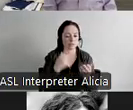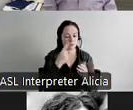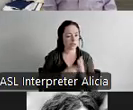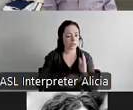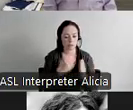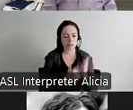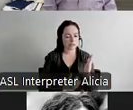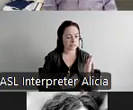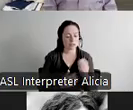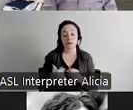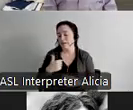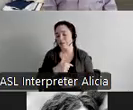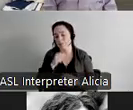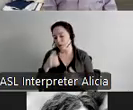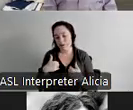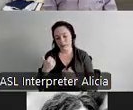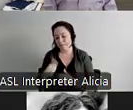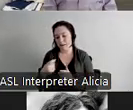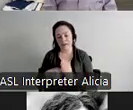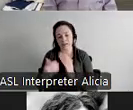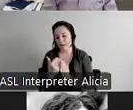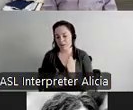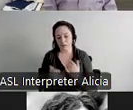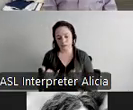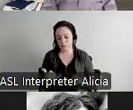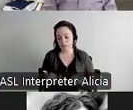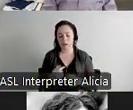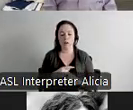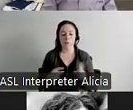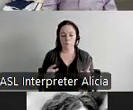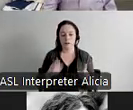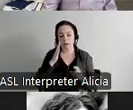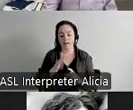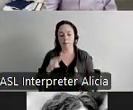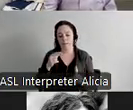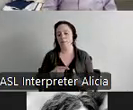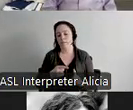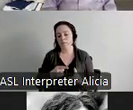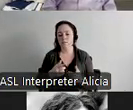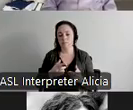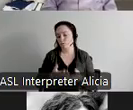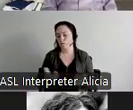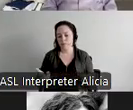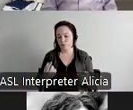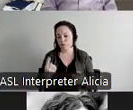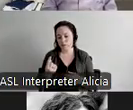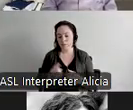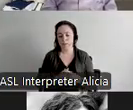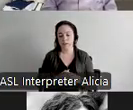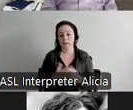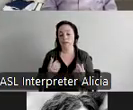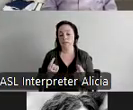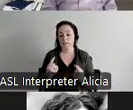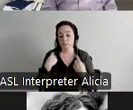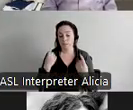we don't have that right now, but I'm going to reference something. Well, what we've done so far to kind of go towards